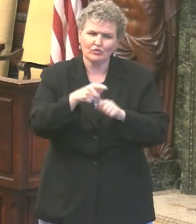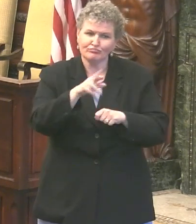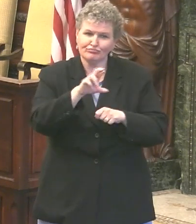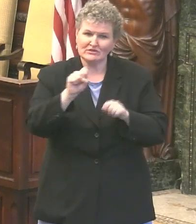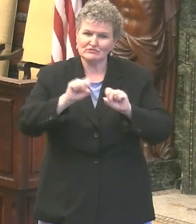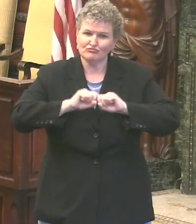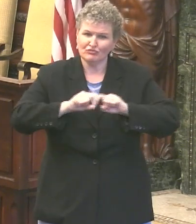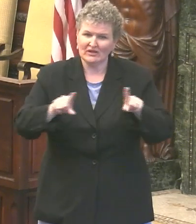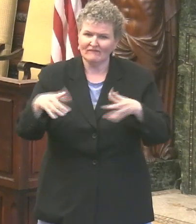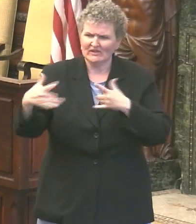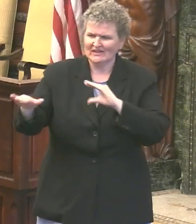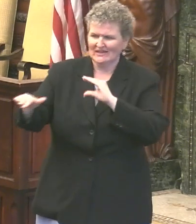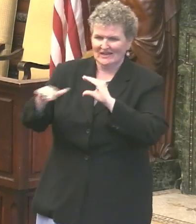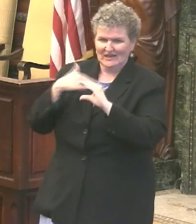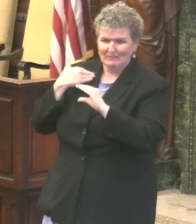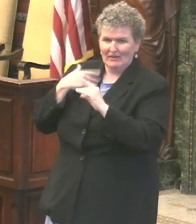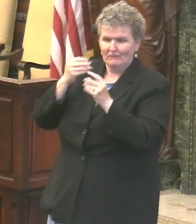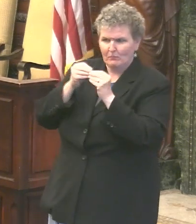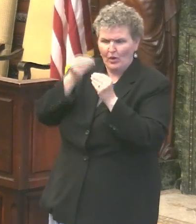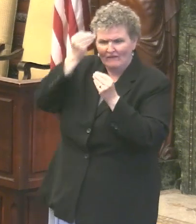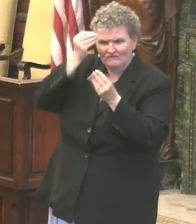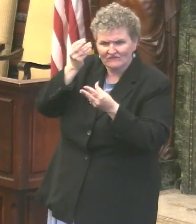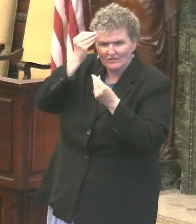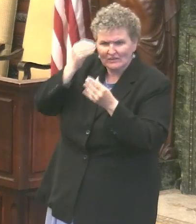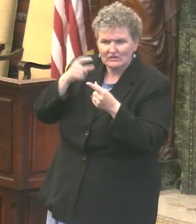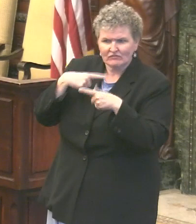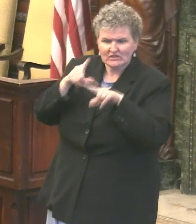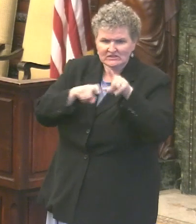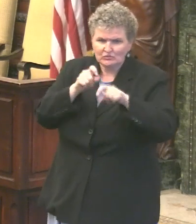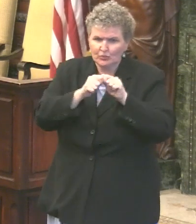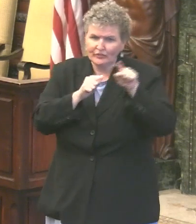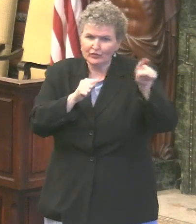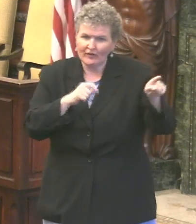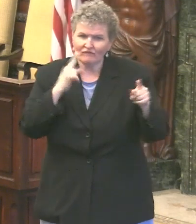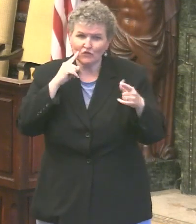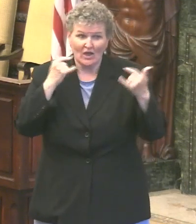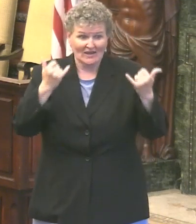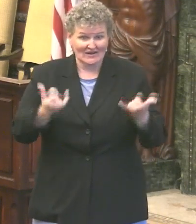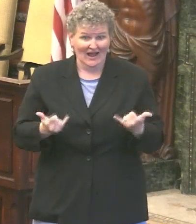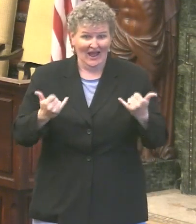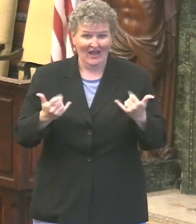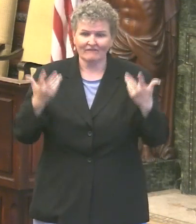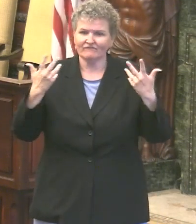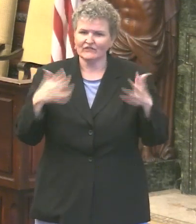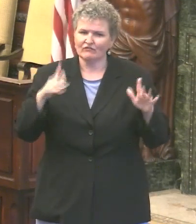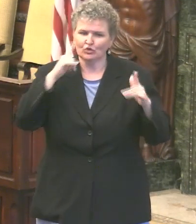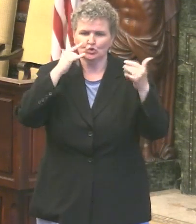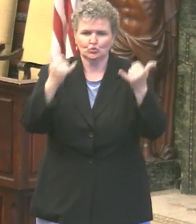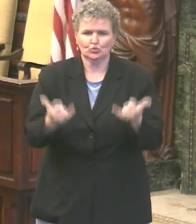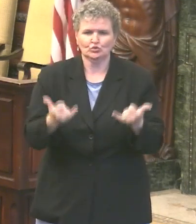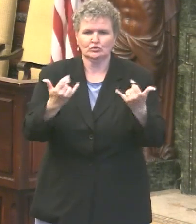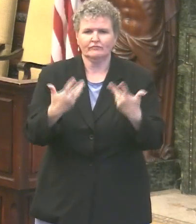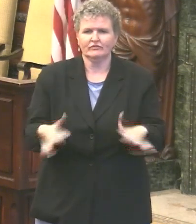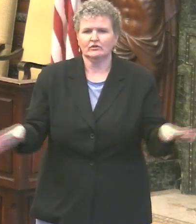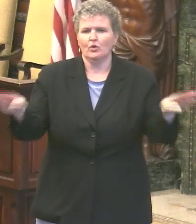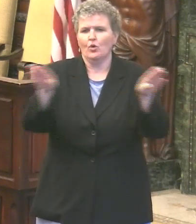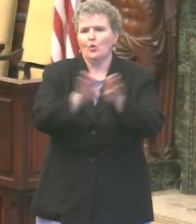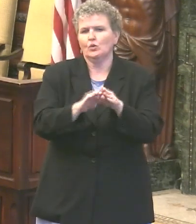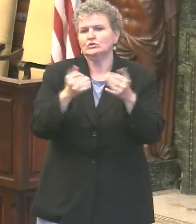if we have anything further on that, we'll let you know. But for now, that is it. That concludes today's daily briefing.